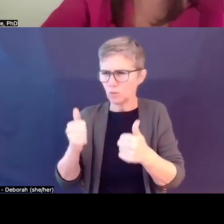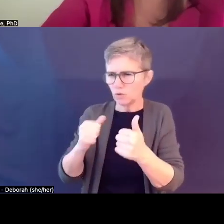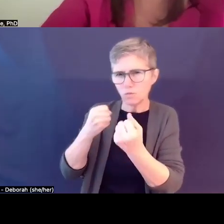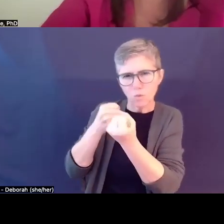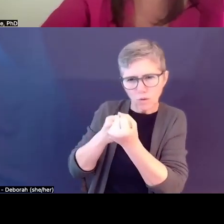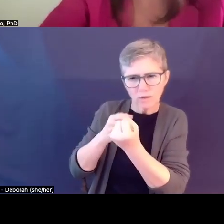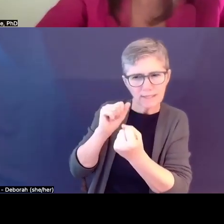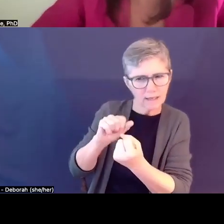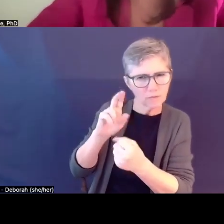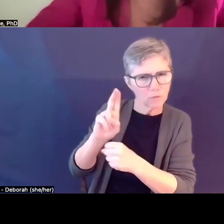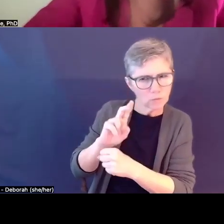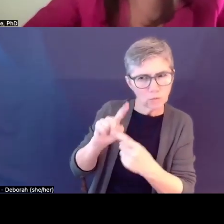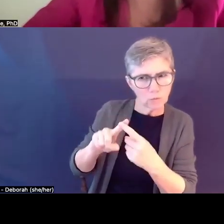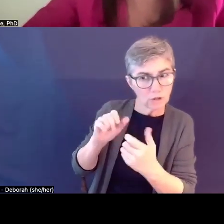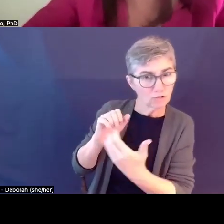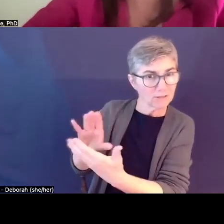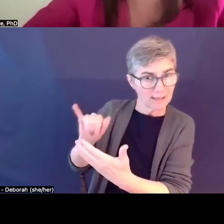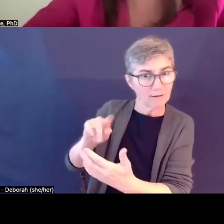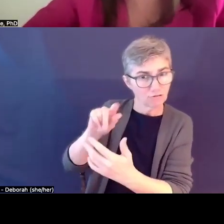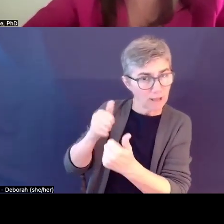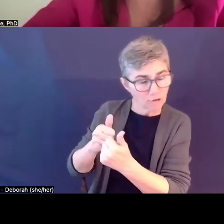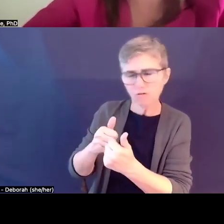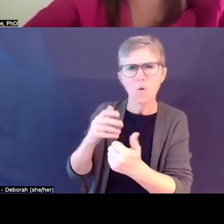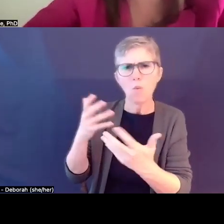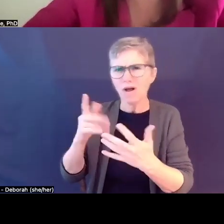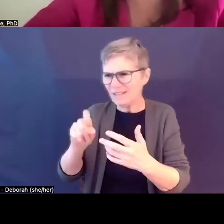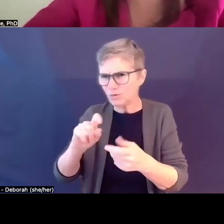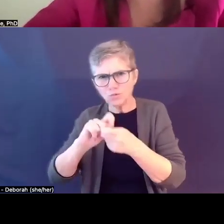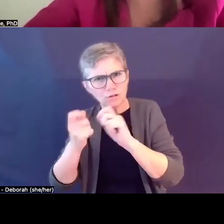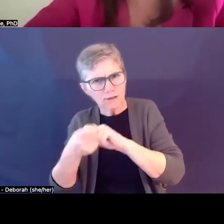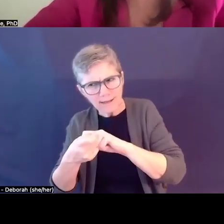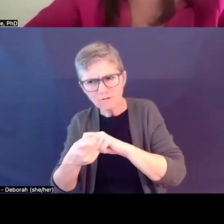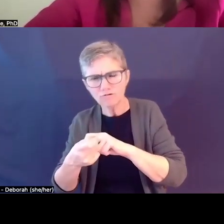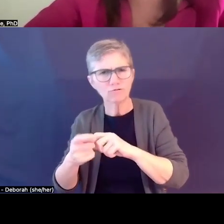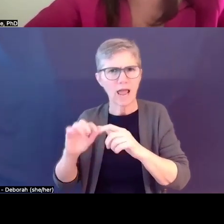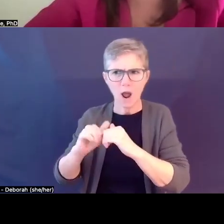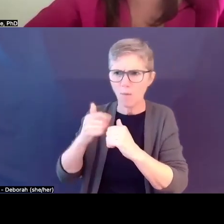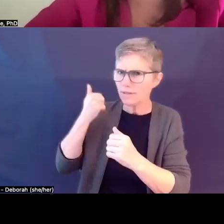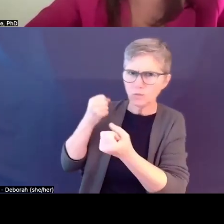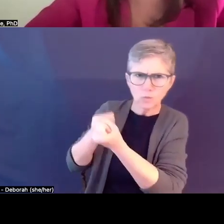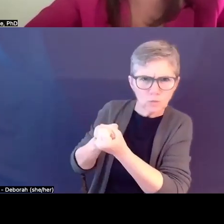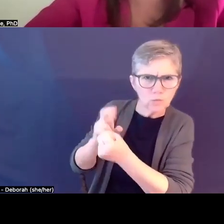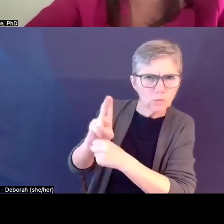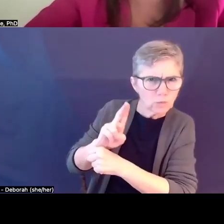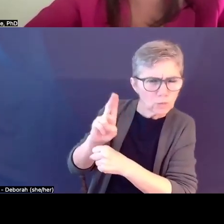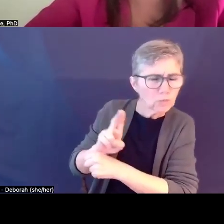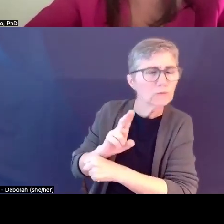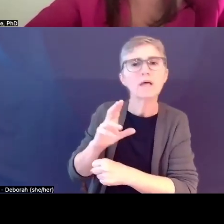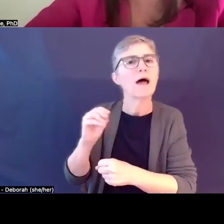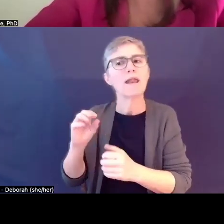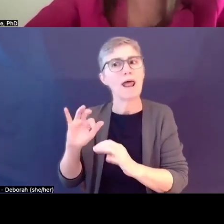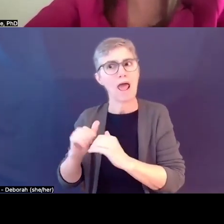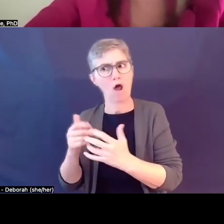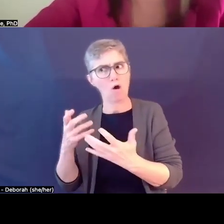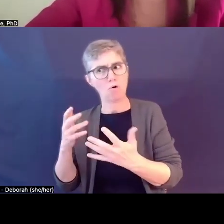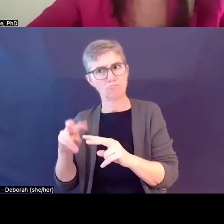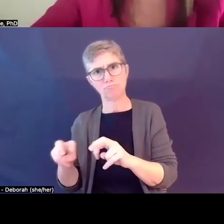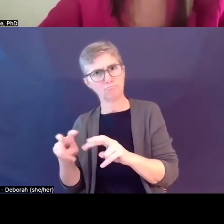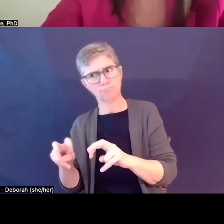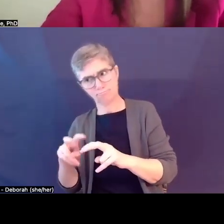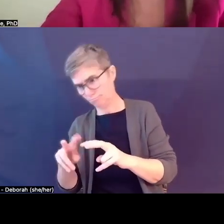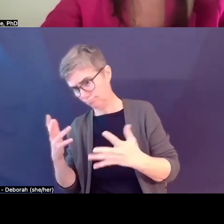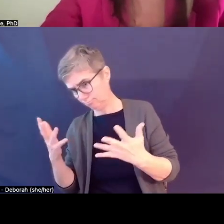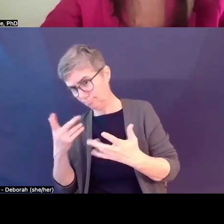address challenges, what needs to change to implement and use the supports, and consider how implementation of supports went and did they